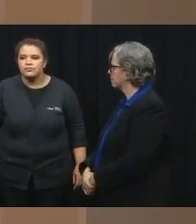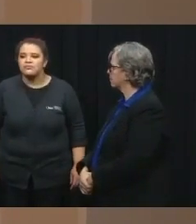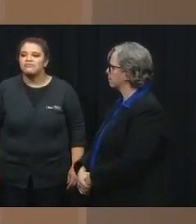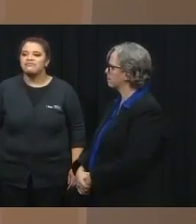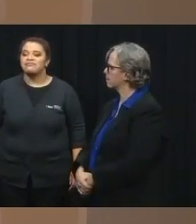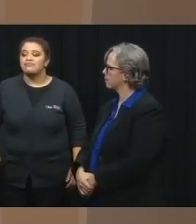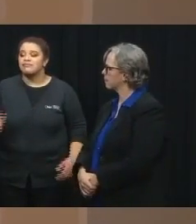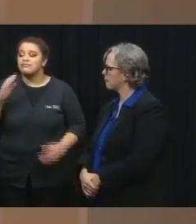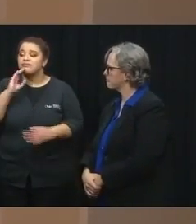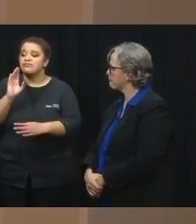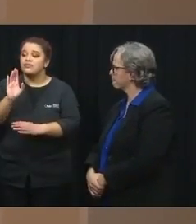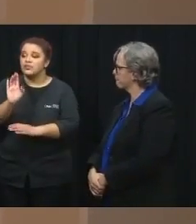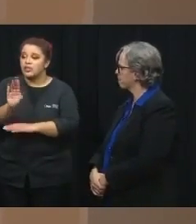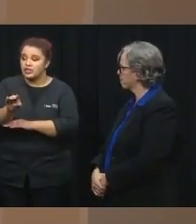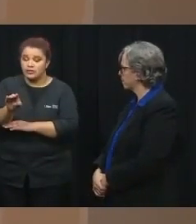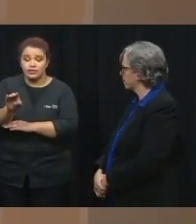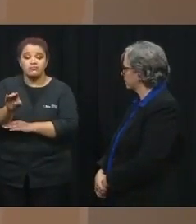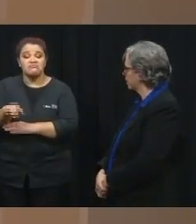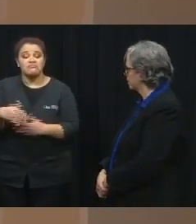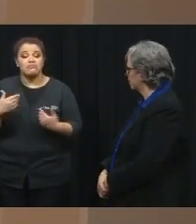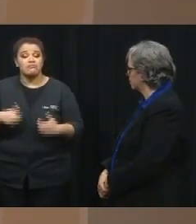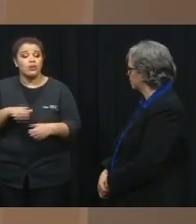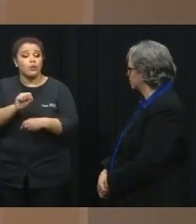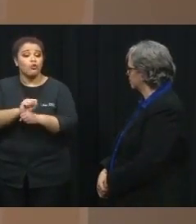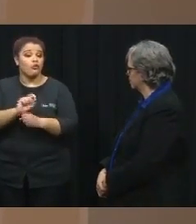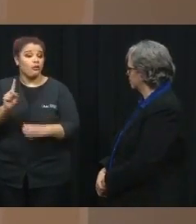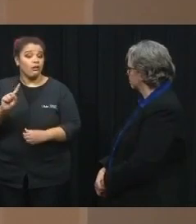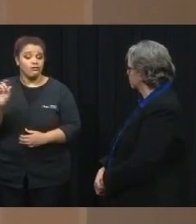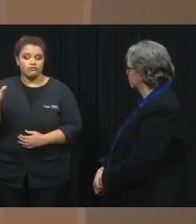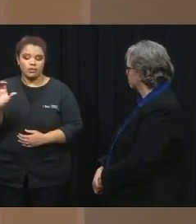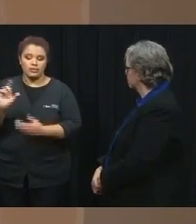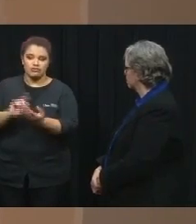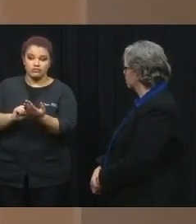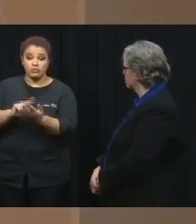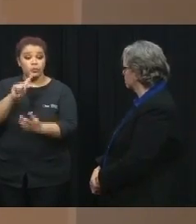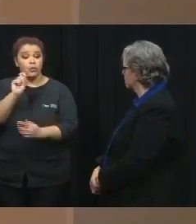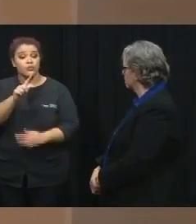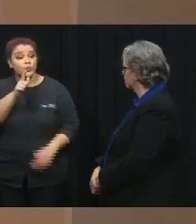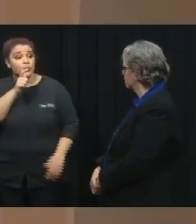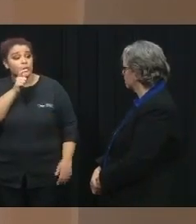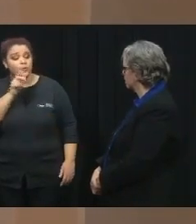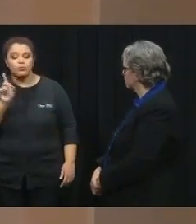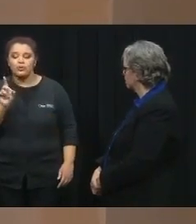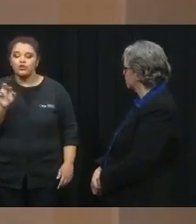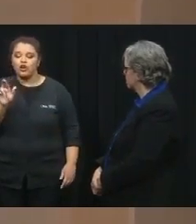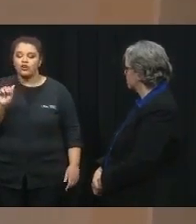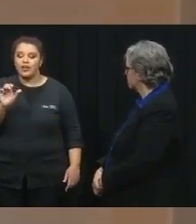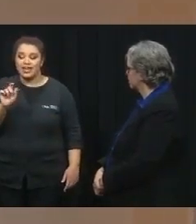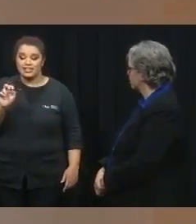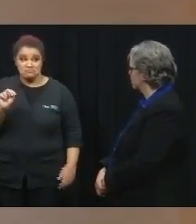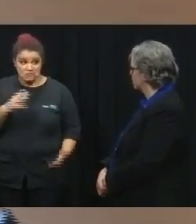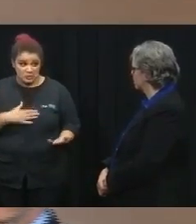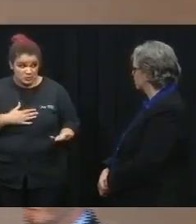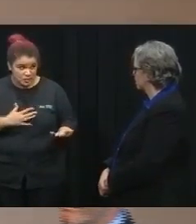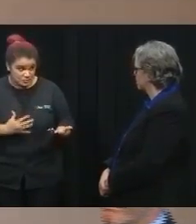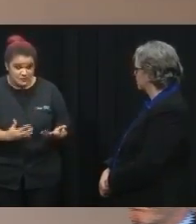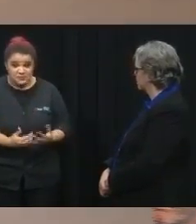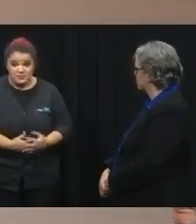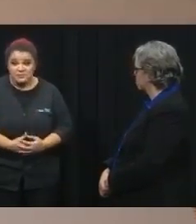Good afternoon. Randy Ludlow with the Columbus Dispatch. A question for Dr. Acton, if I may.